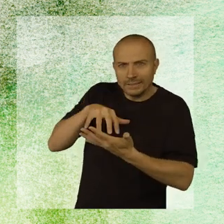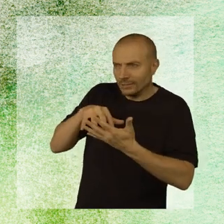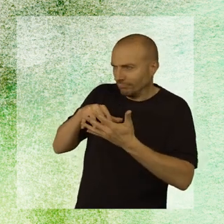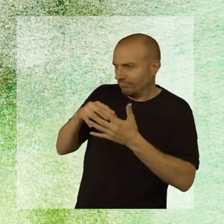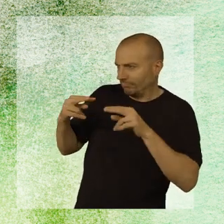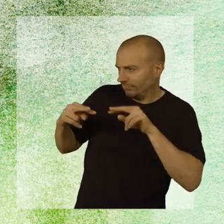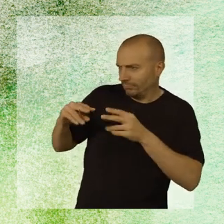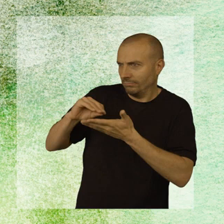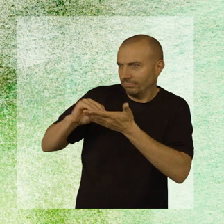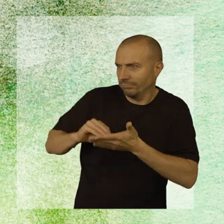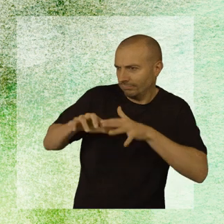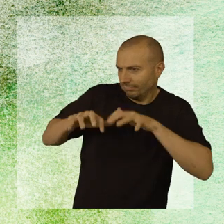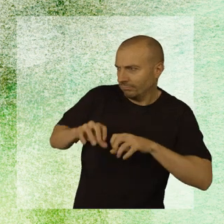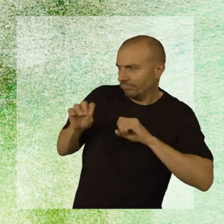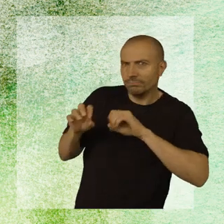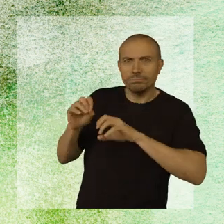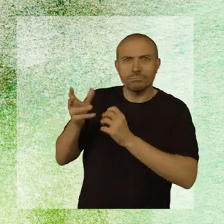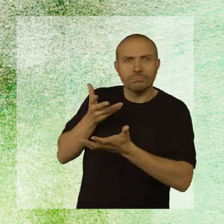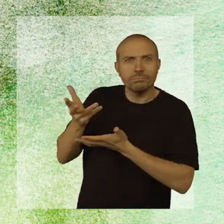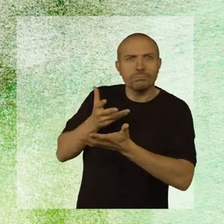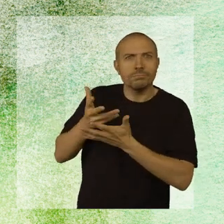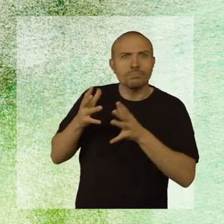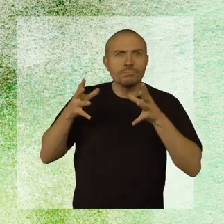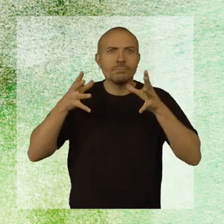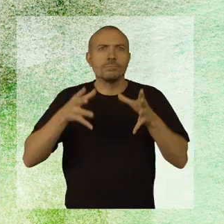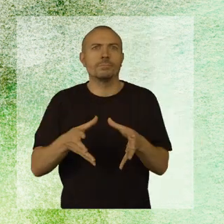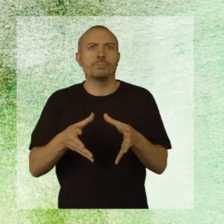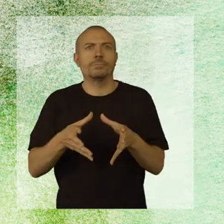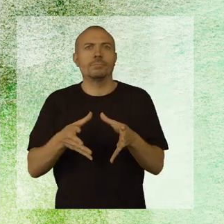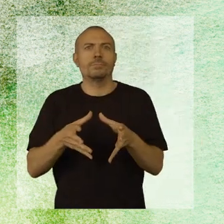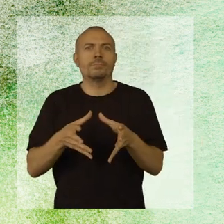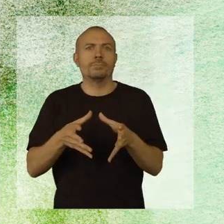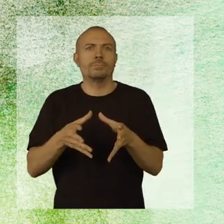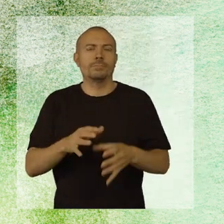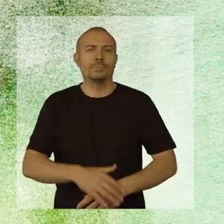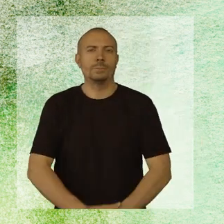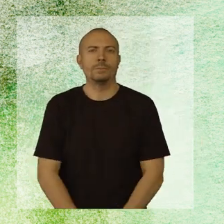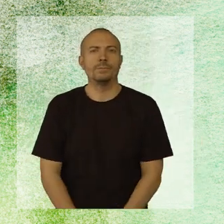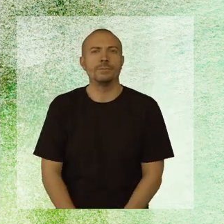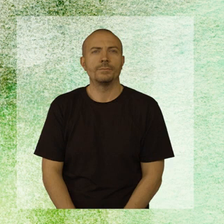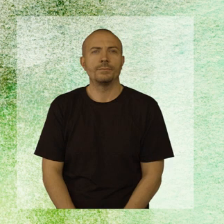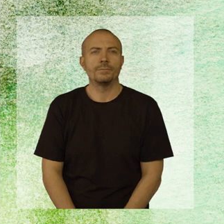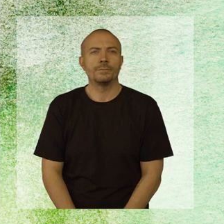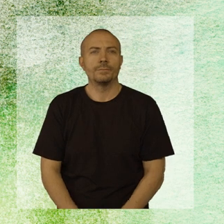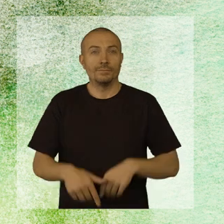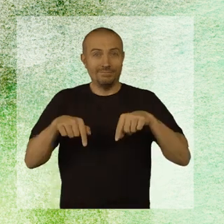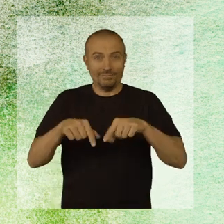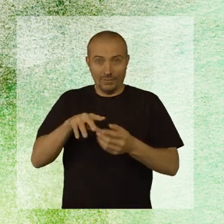involving them in the field study as well as the literature review.